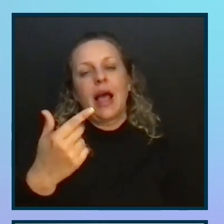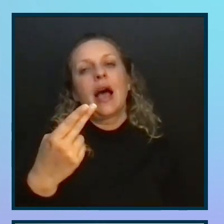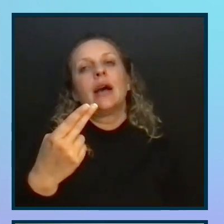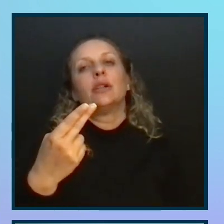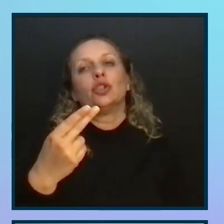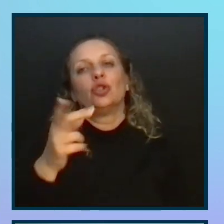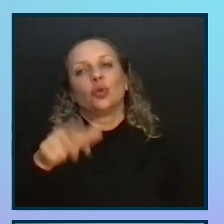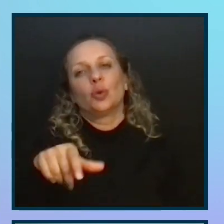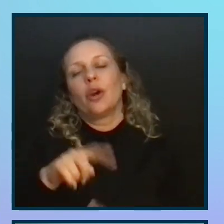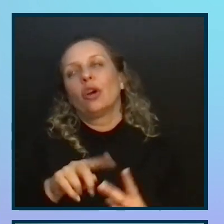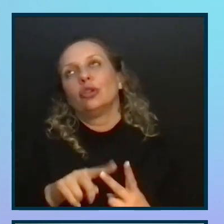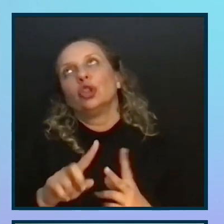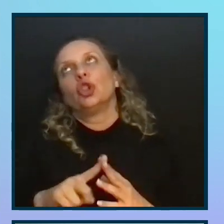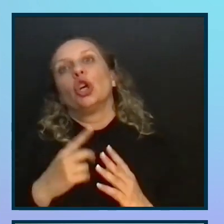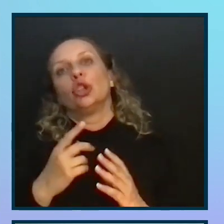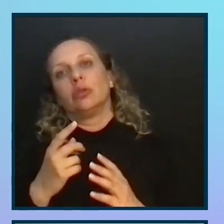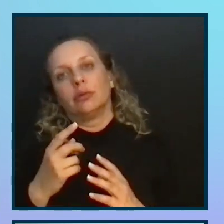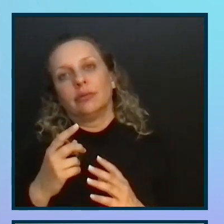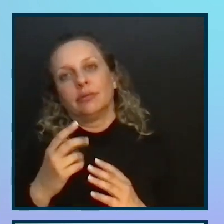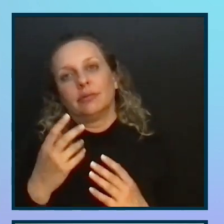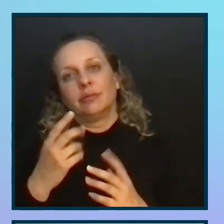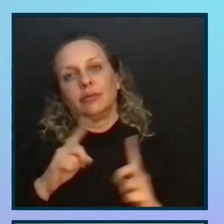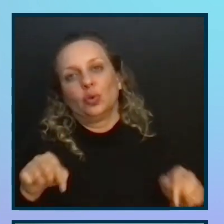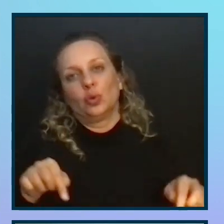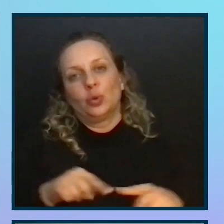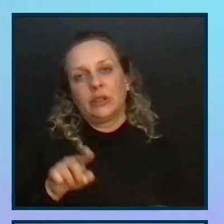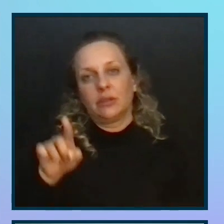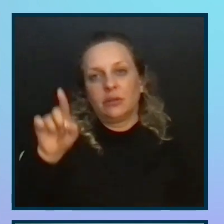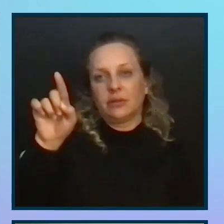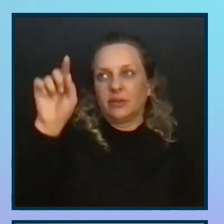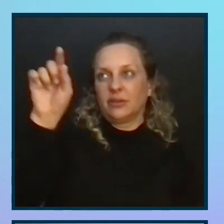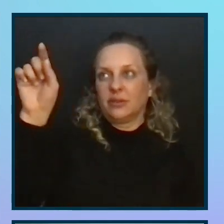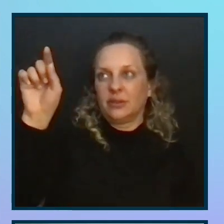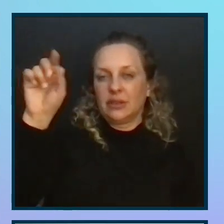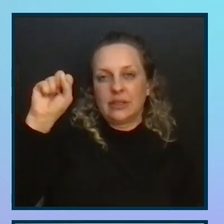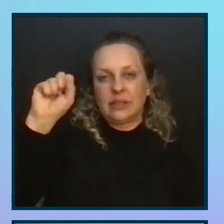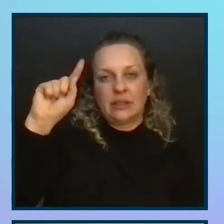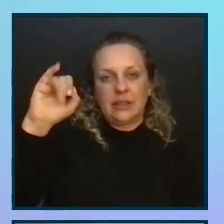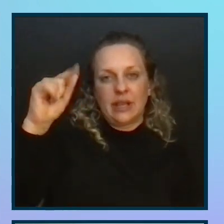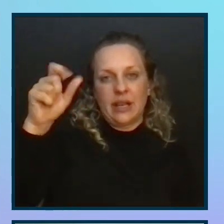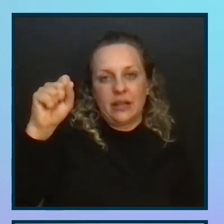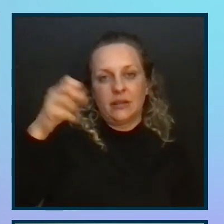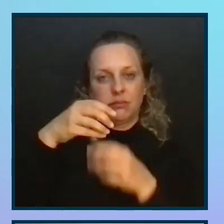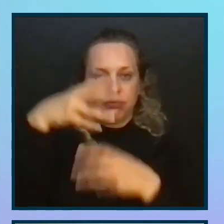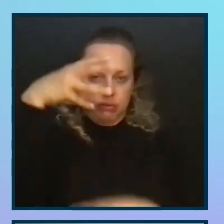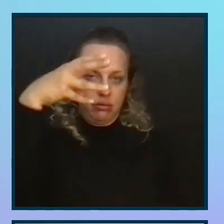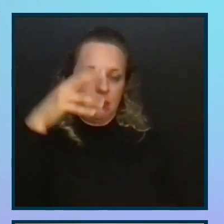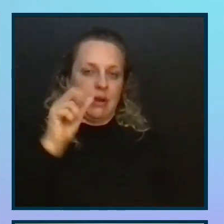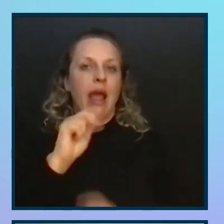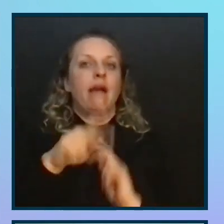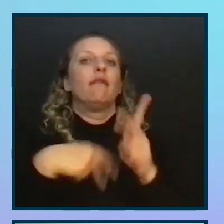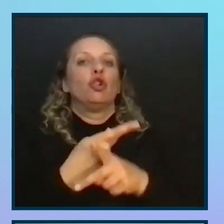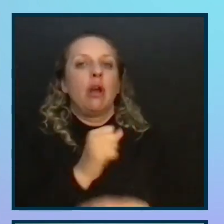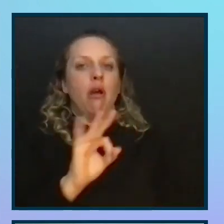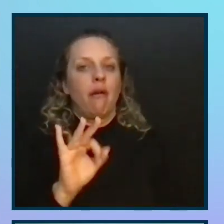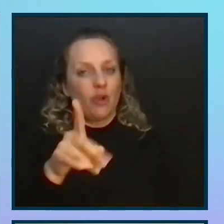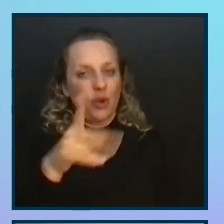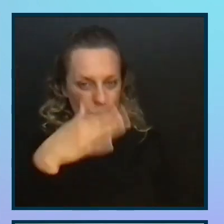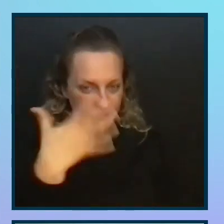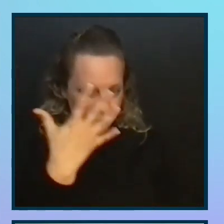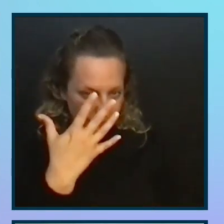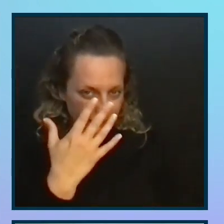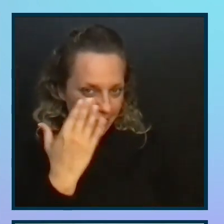this little kebab menu in the top right corner and click on settings. And here I am at a version of so this should look familiar because this